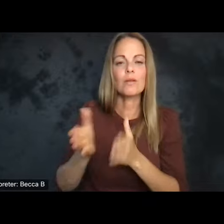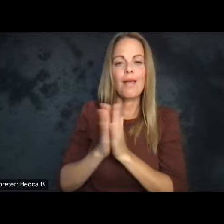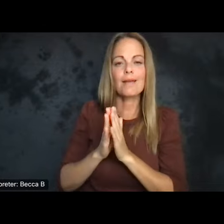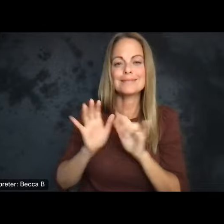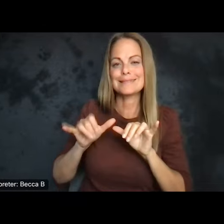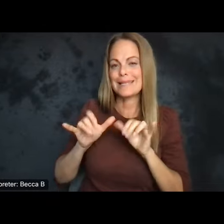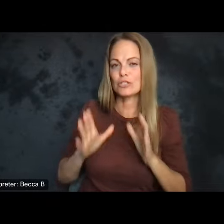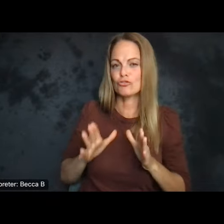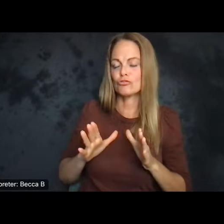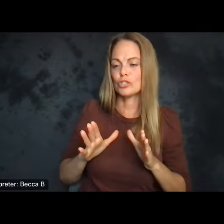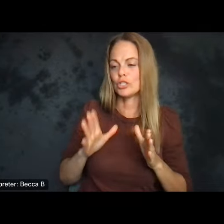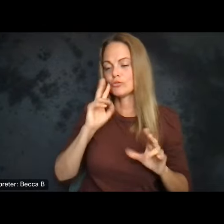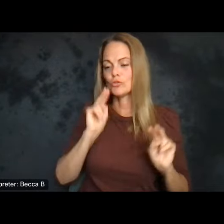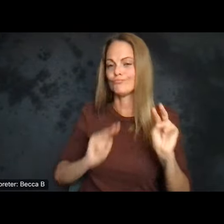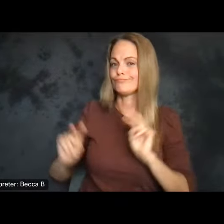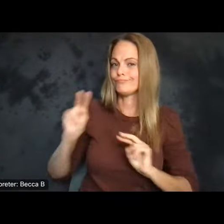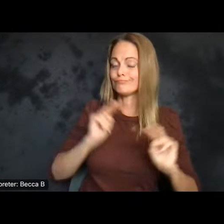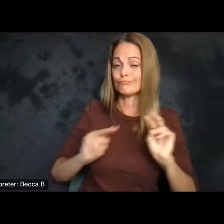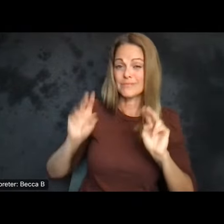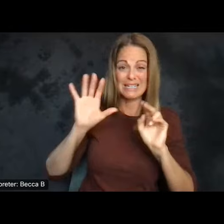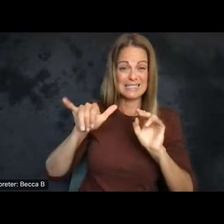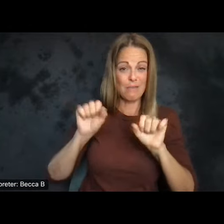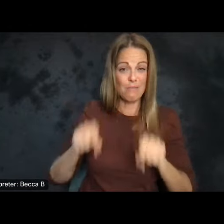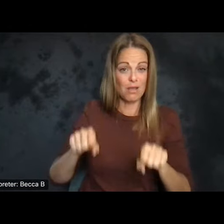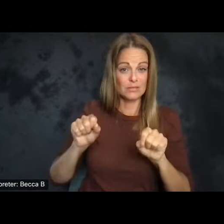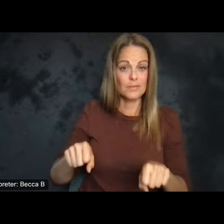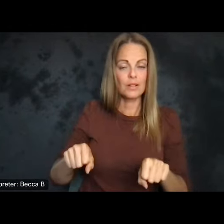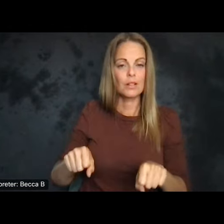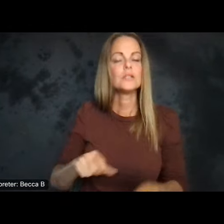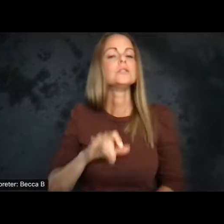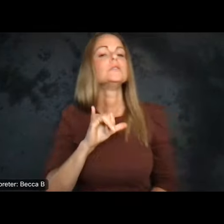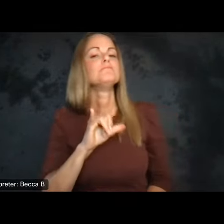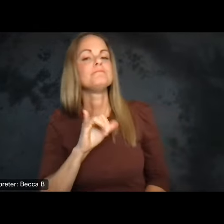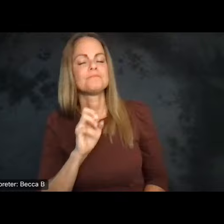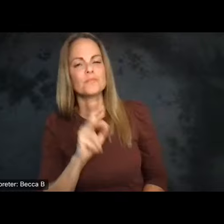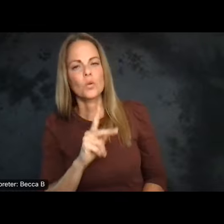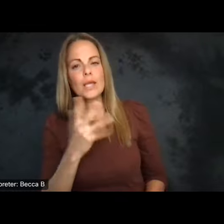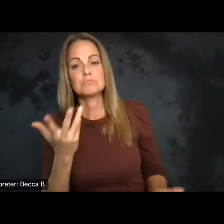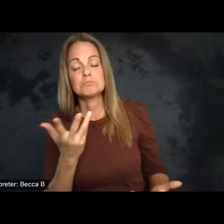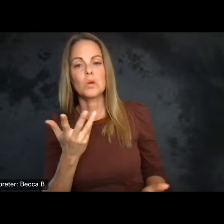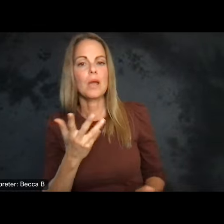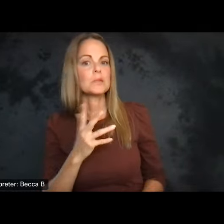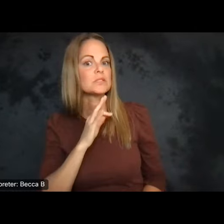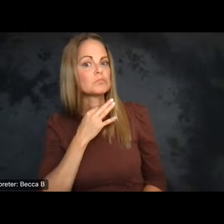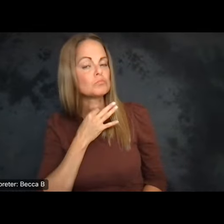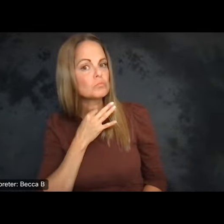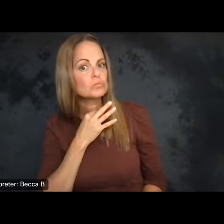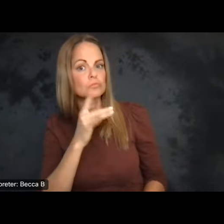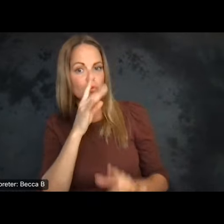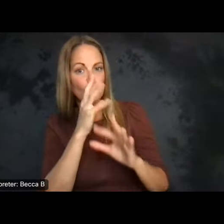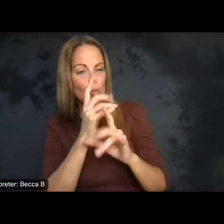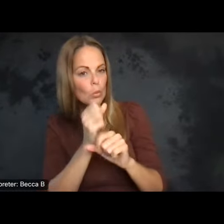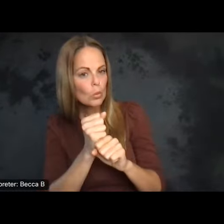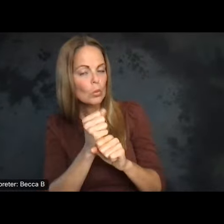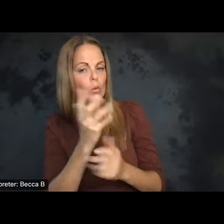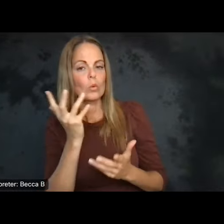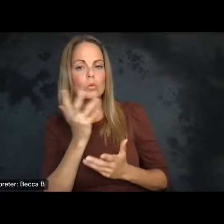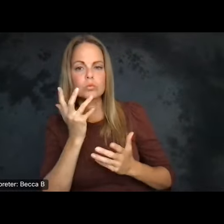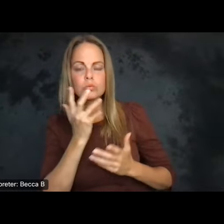determine if it was even possible to do that. Mm-hmm. Okay, because I was quite intrigued when we were out there touring and talked